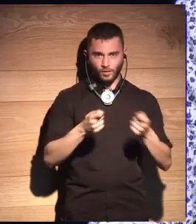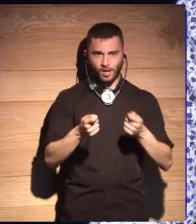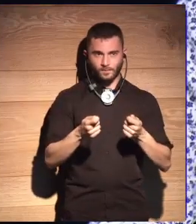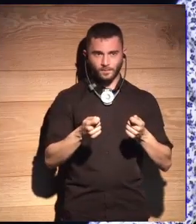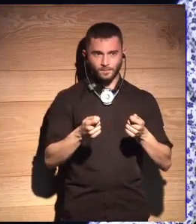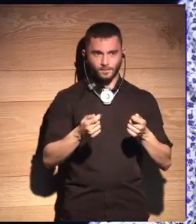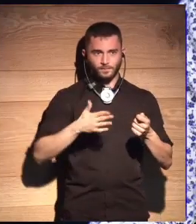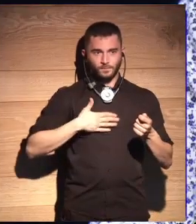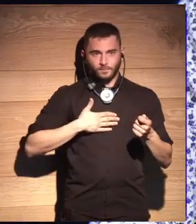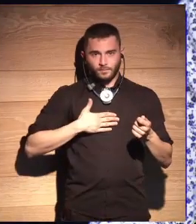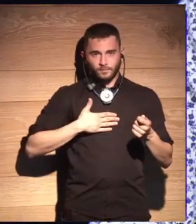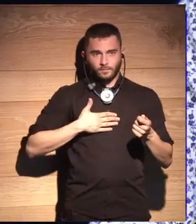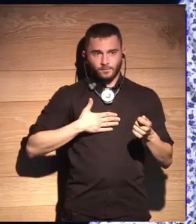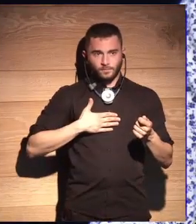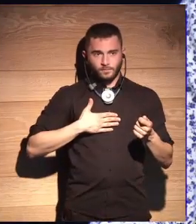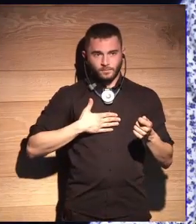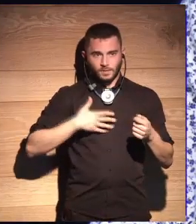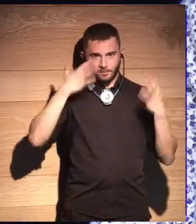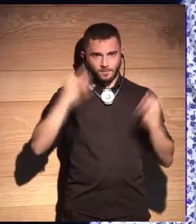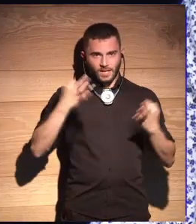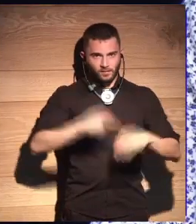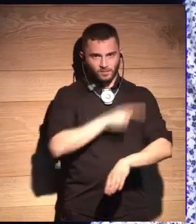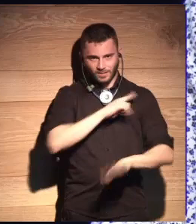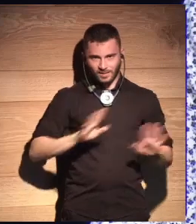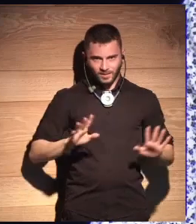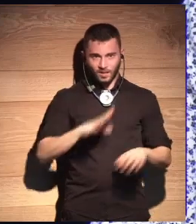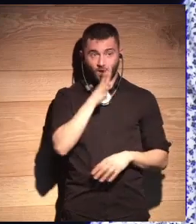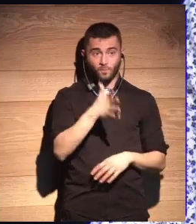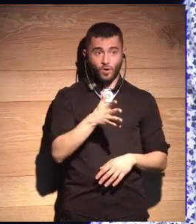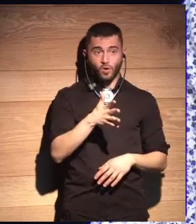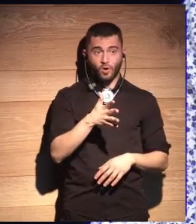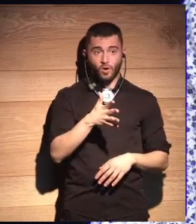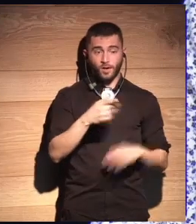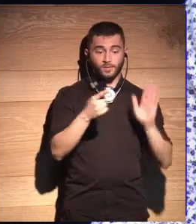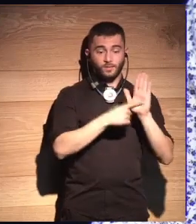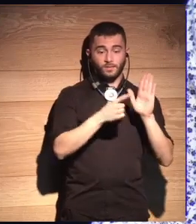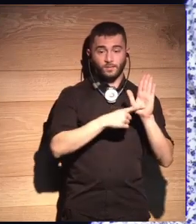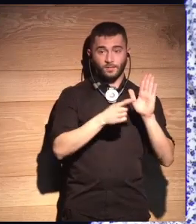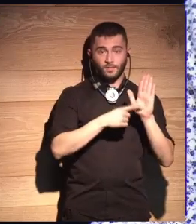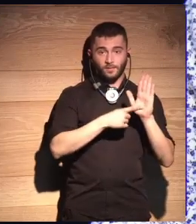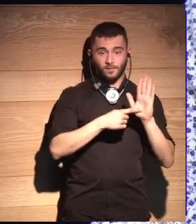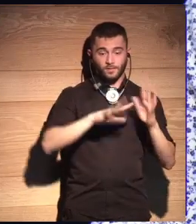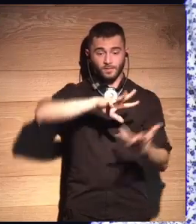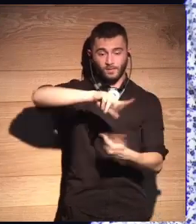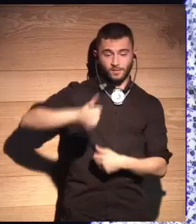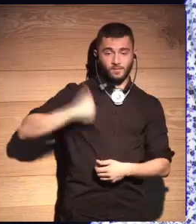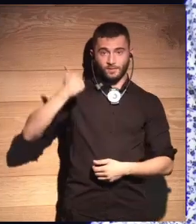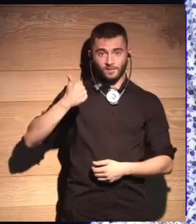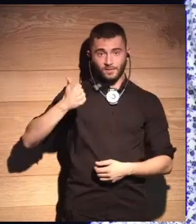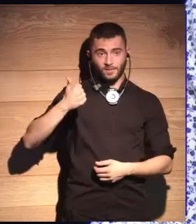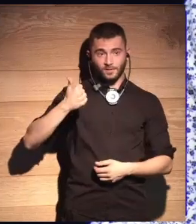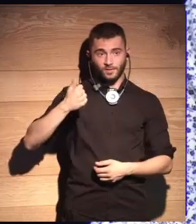the first commitment they had was to regulate contents, and this is extremely dangerous because the line